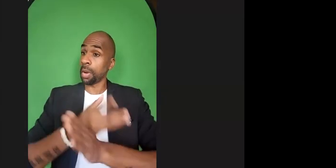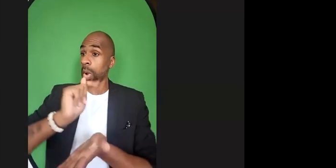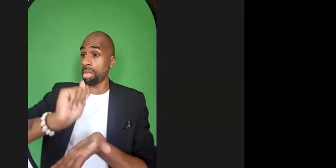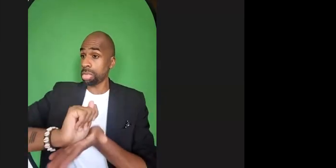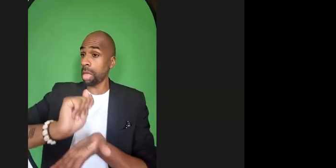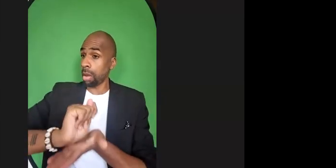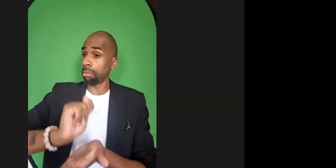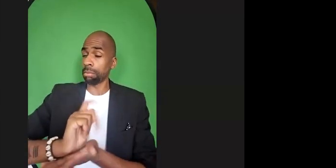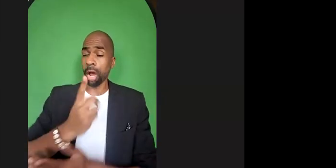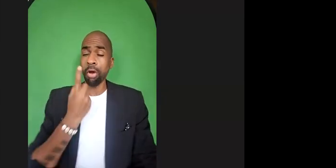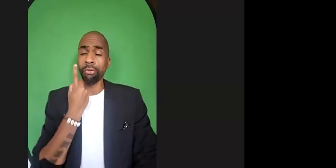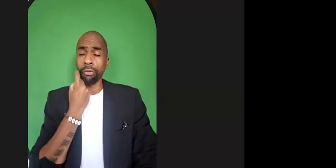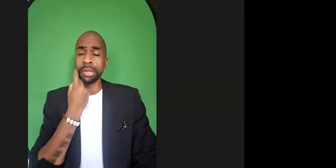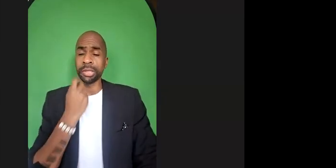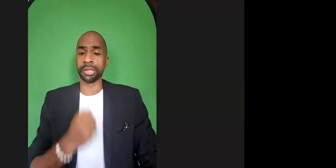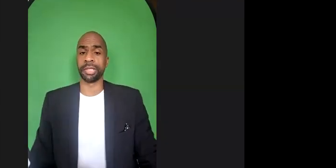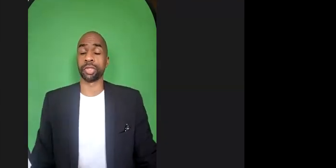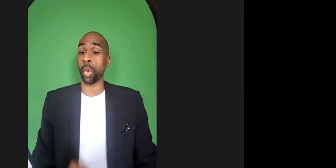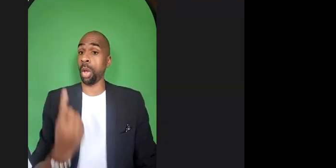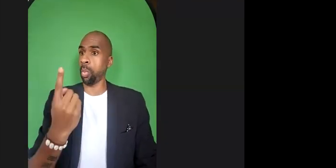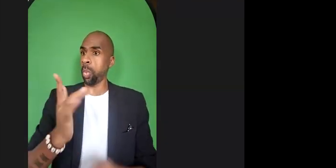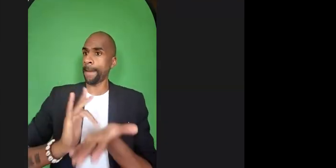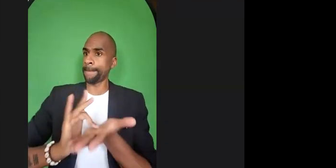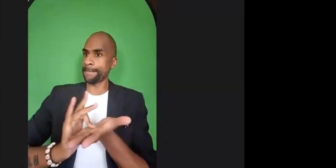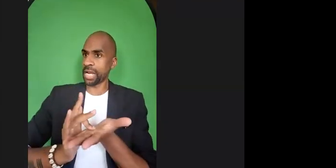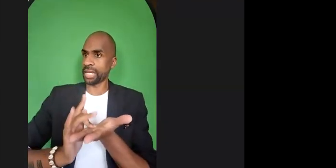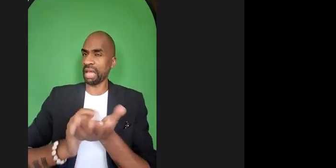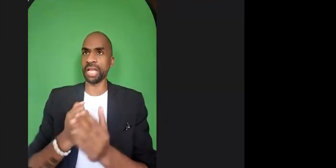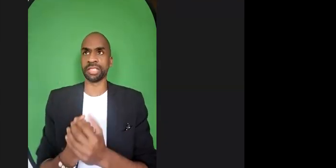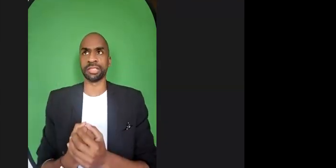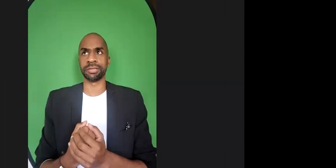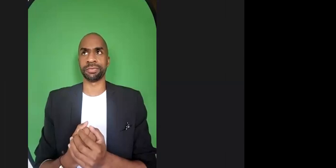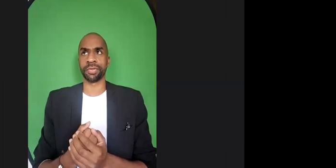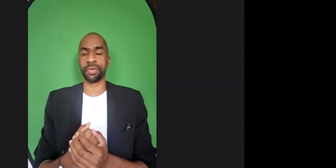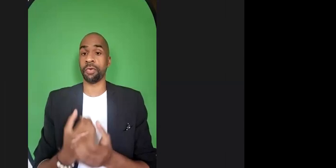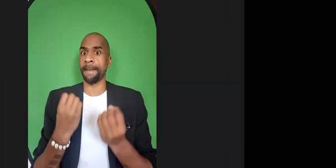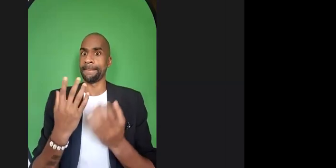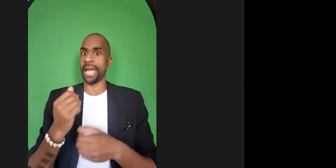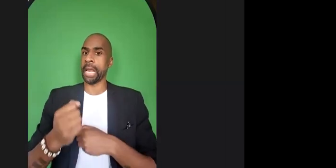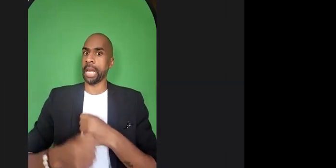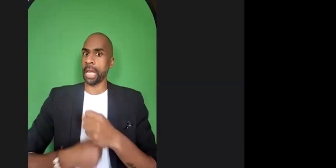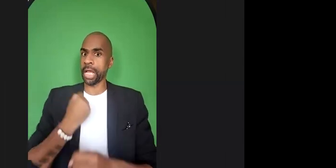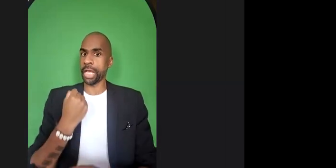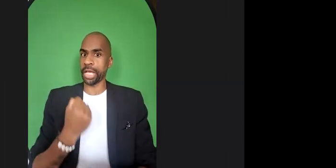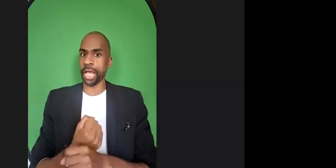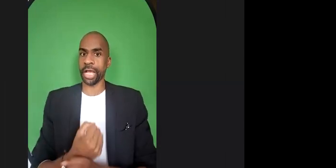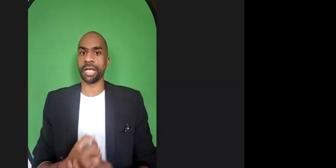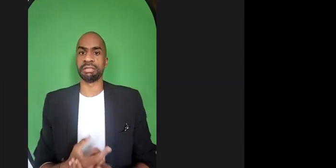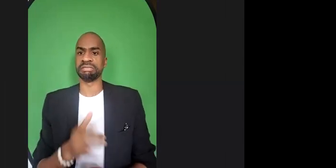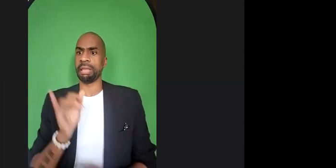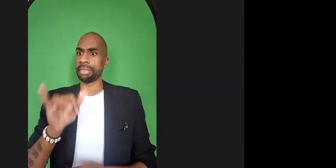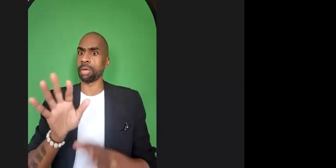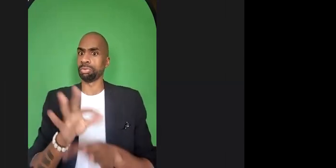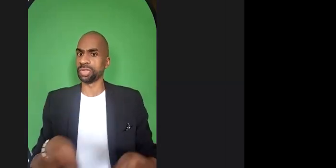years. So there is one medication that has been around for decades called Riluzole. It's sort of the cornerstone of treatment